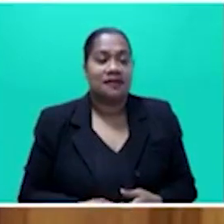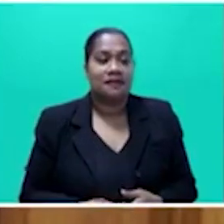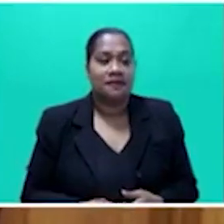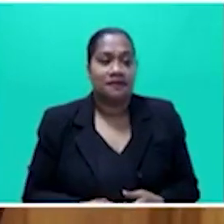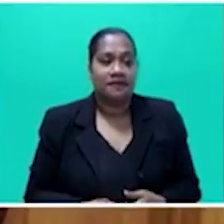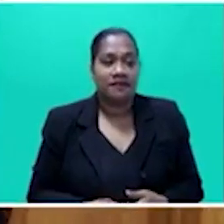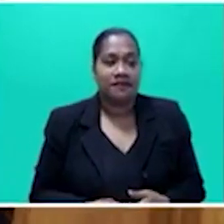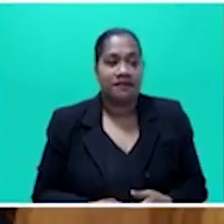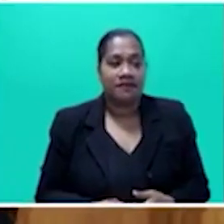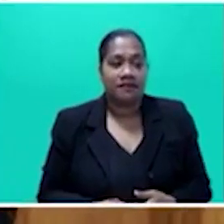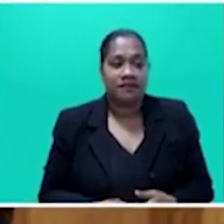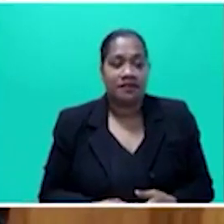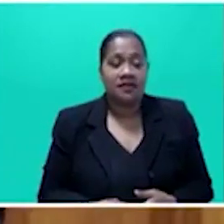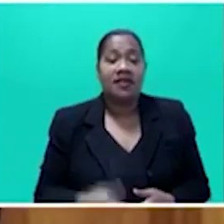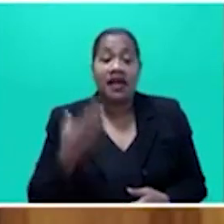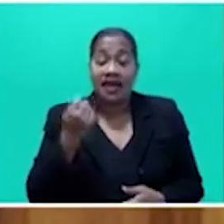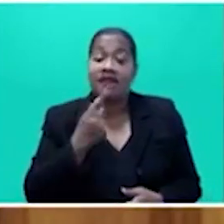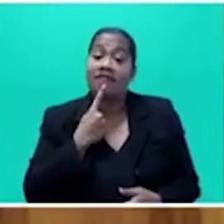I've got the red card.